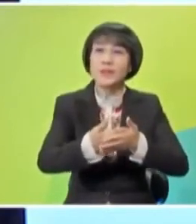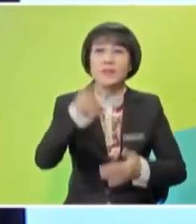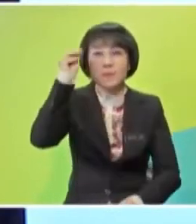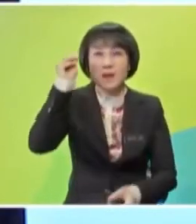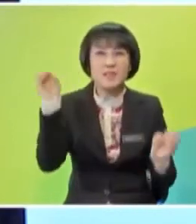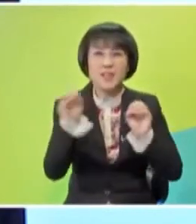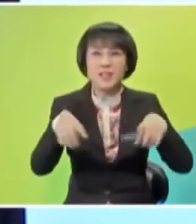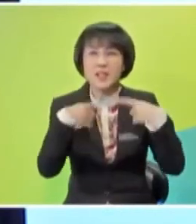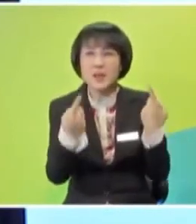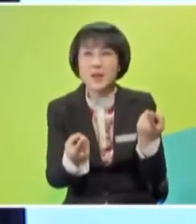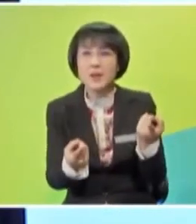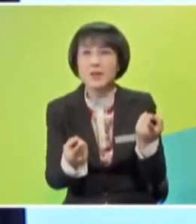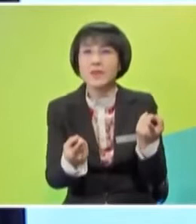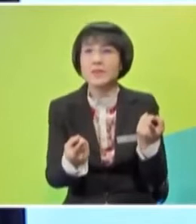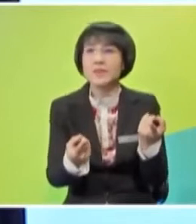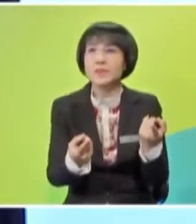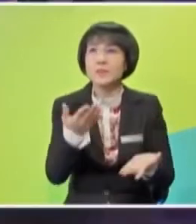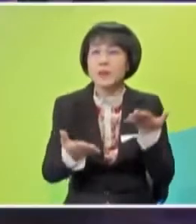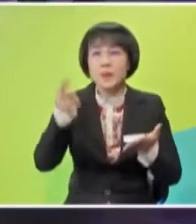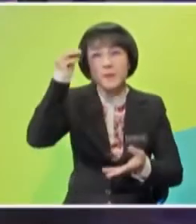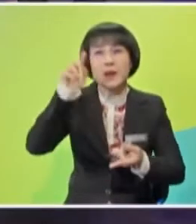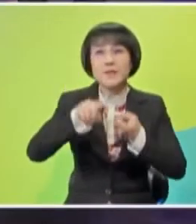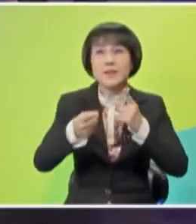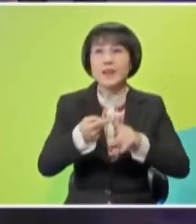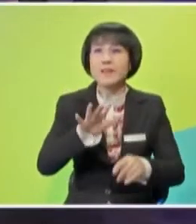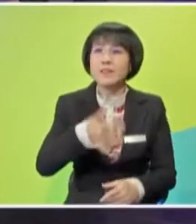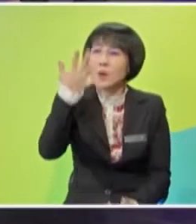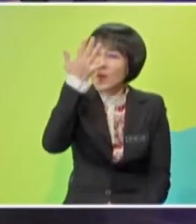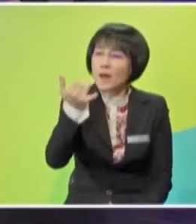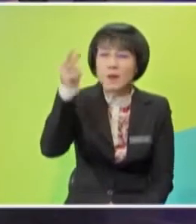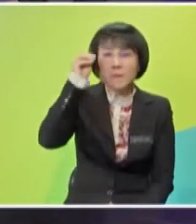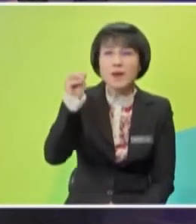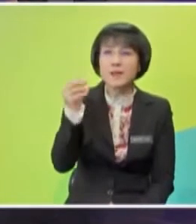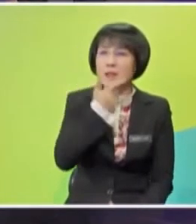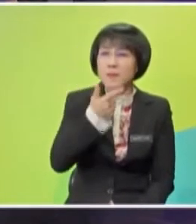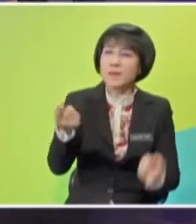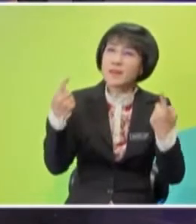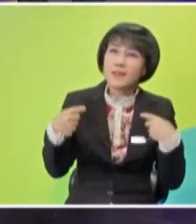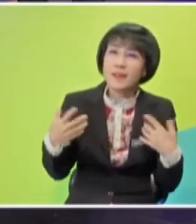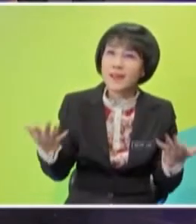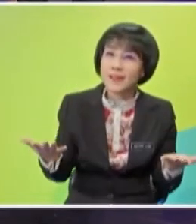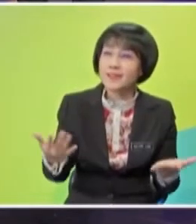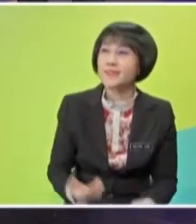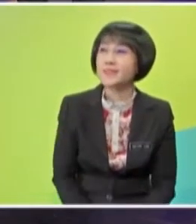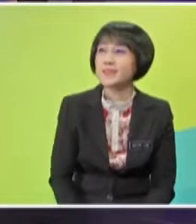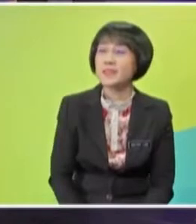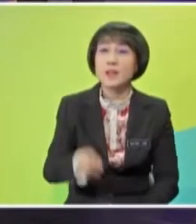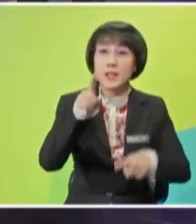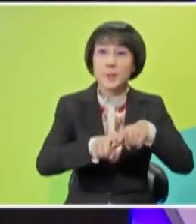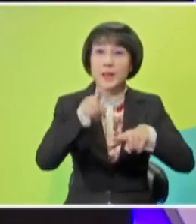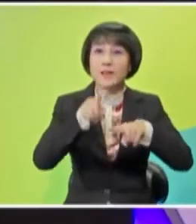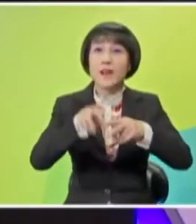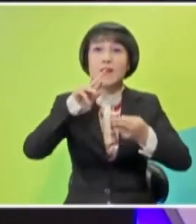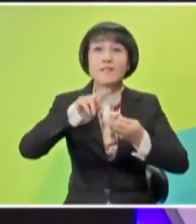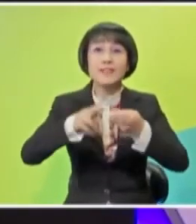reason why Mr. Hanin is not going to the party? That would be my assumption. Yes, okay. For me also, there are so many factors that we need